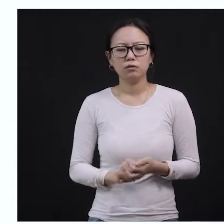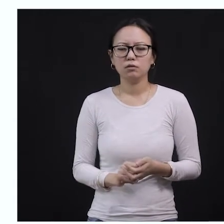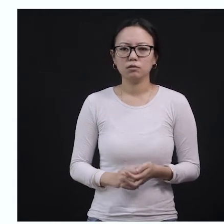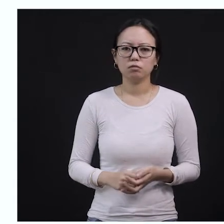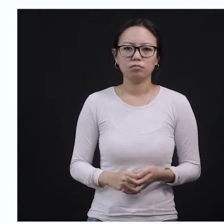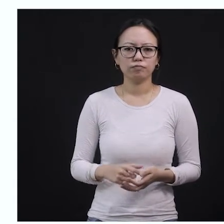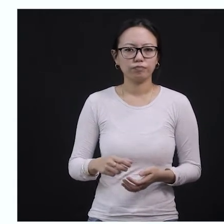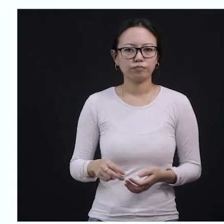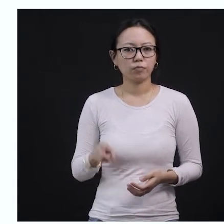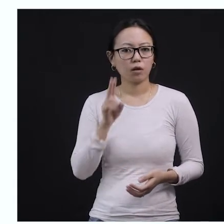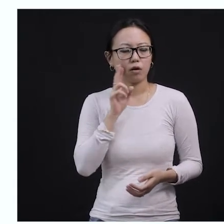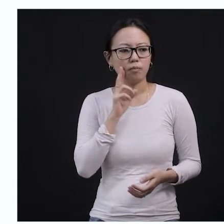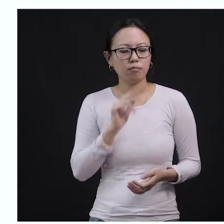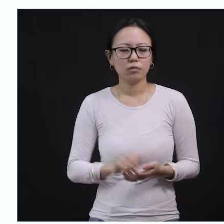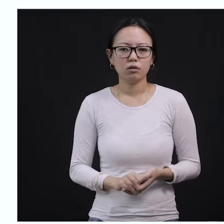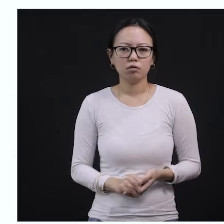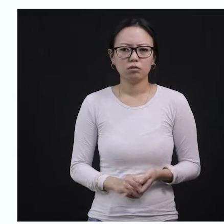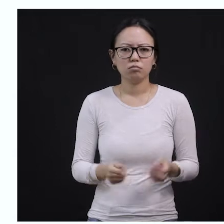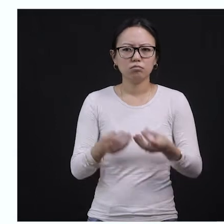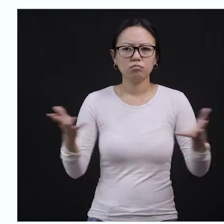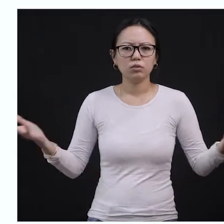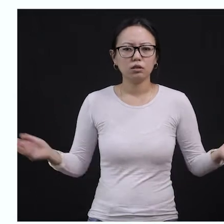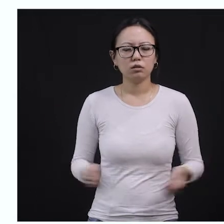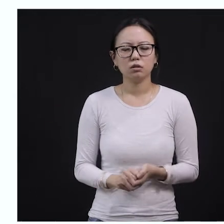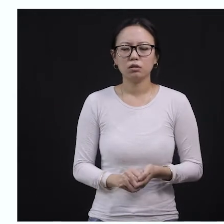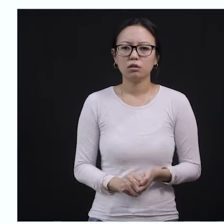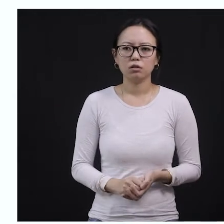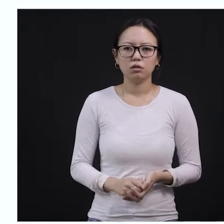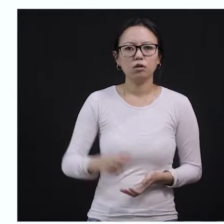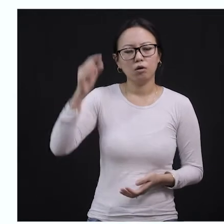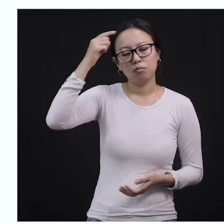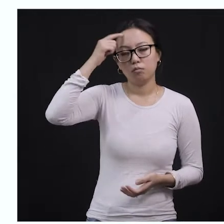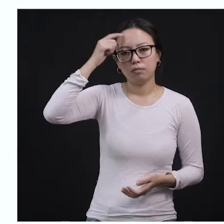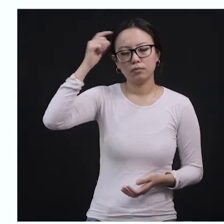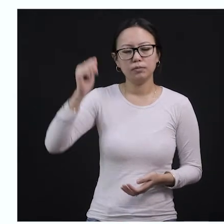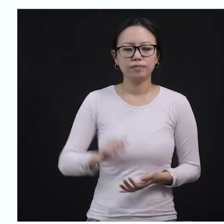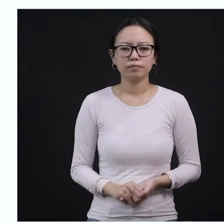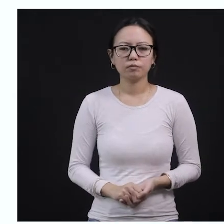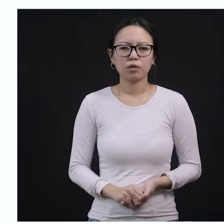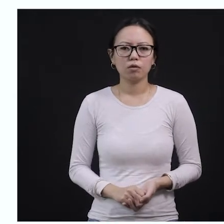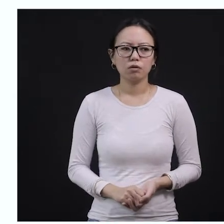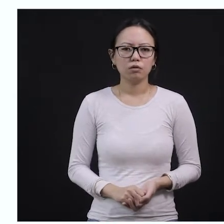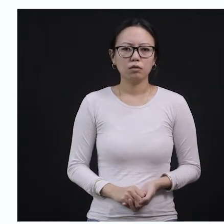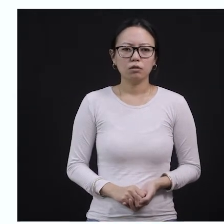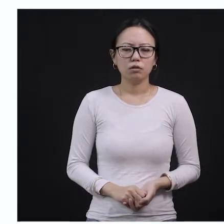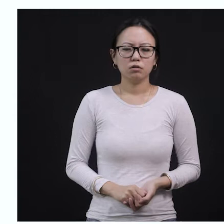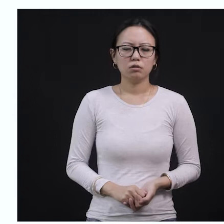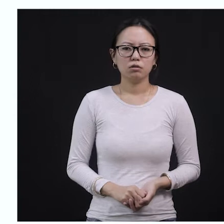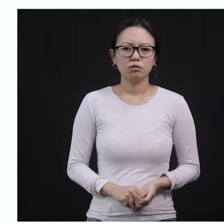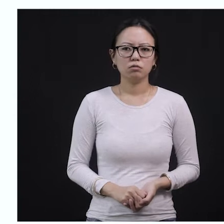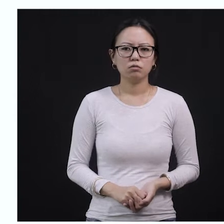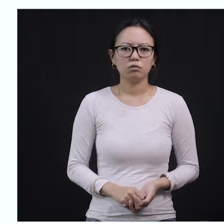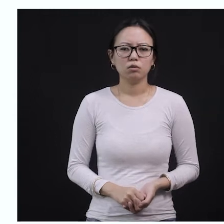destruction. So, disasters happen suddenly, all right? Only in some cases, we get